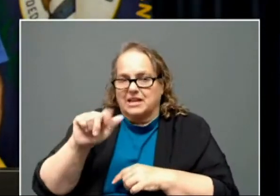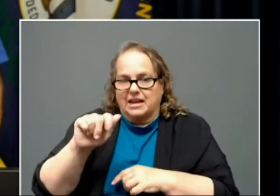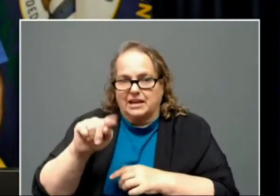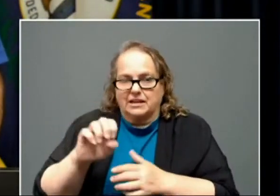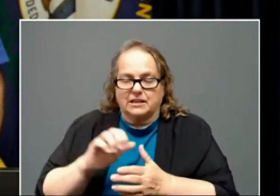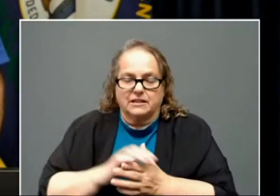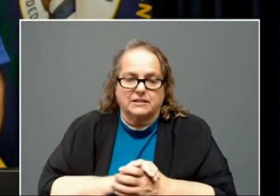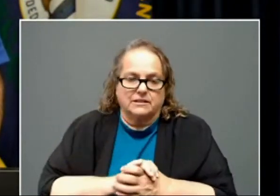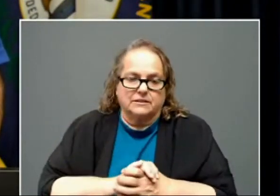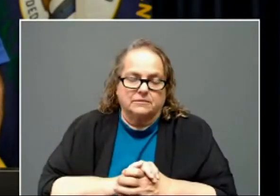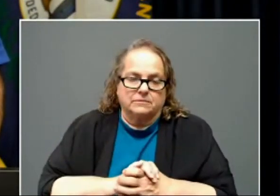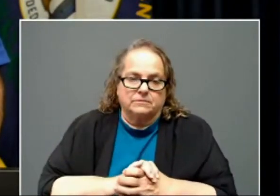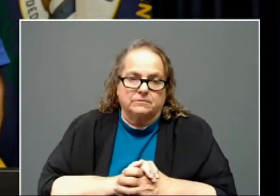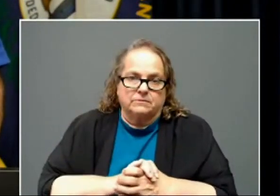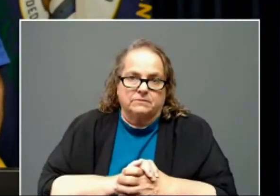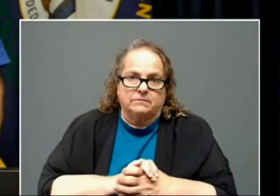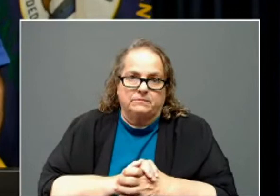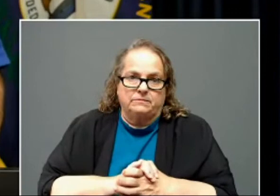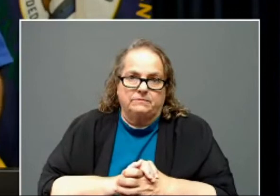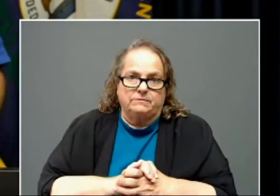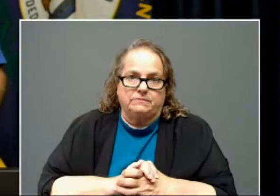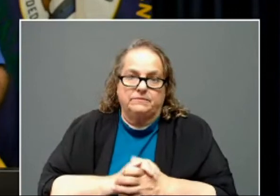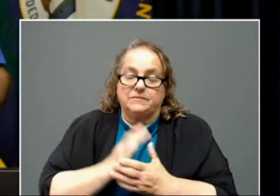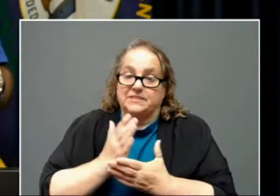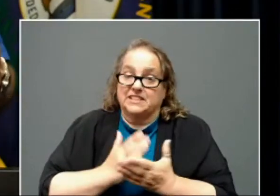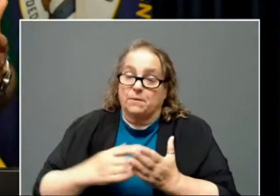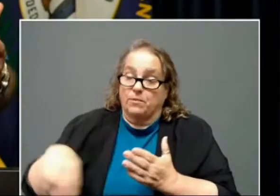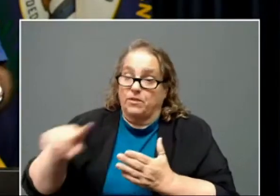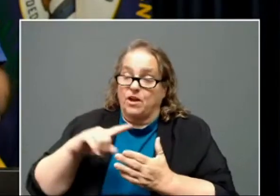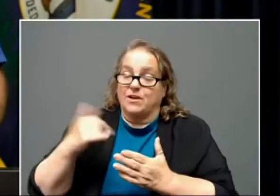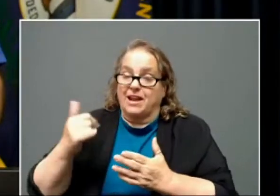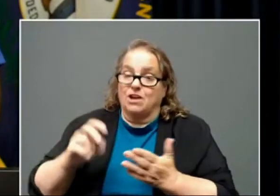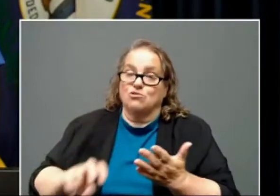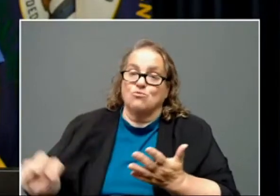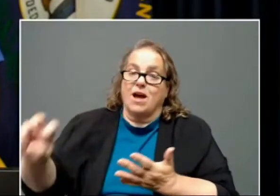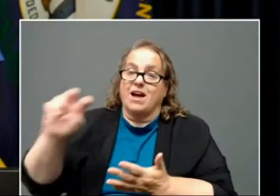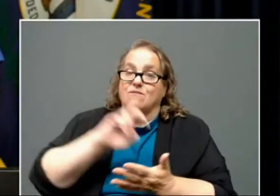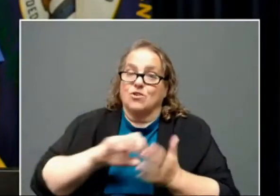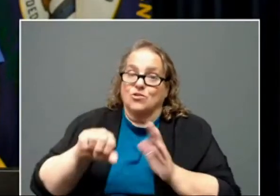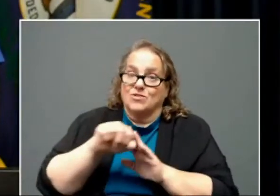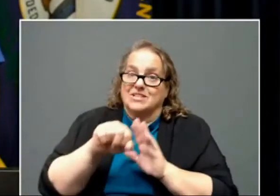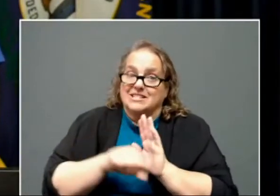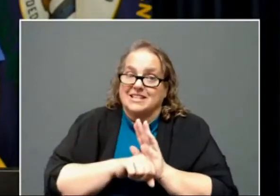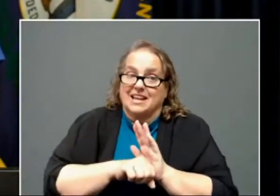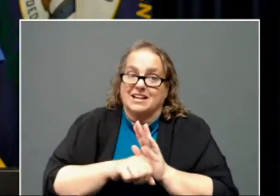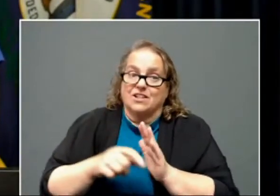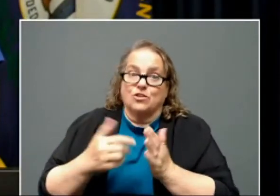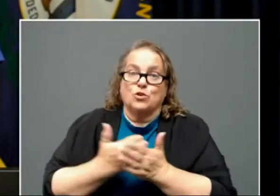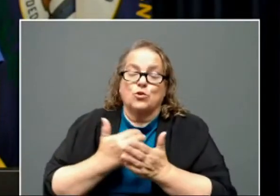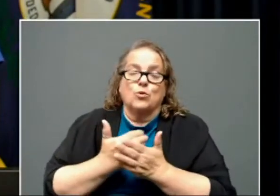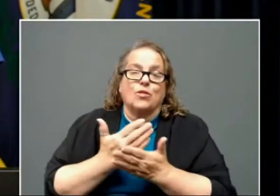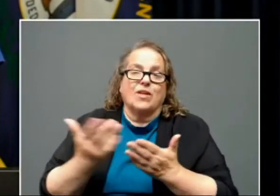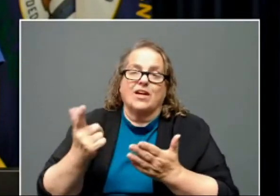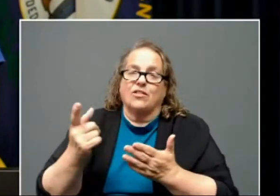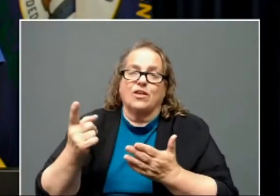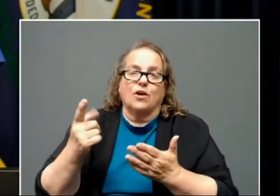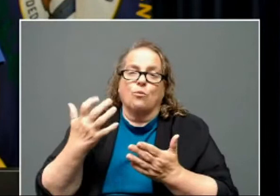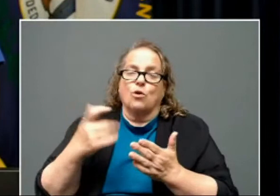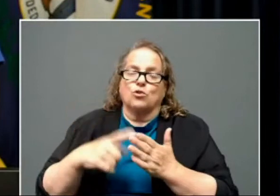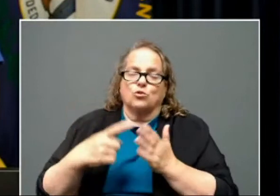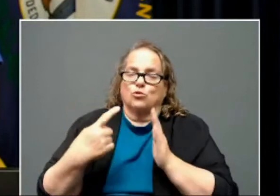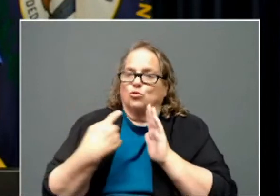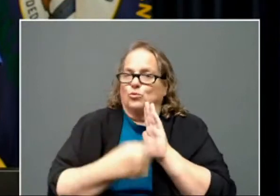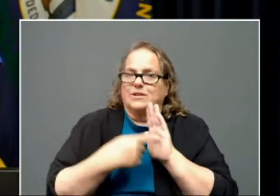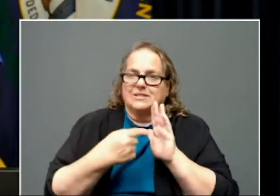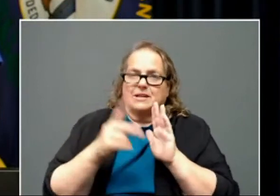I know that there are those that are traveling the state that this is just the newest thing they're criticizing. If those folks would spend just some